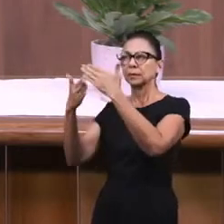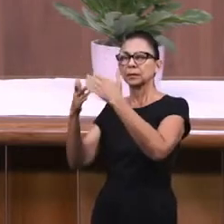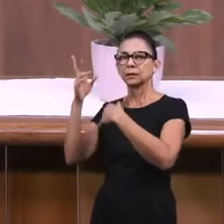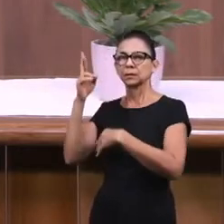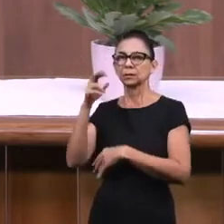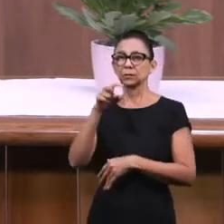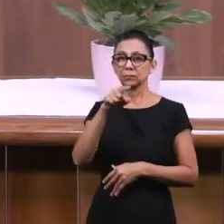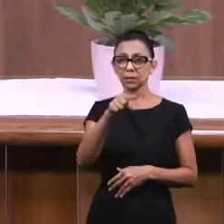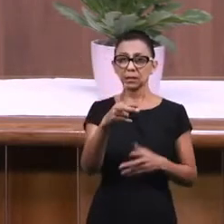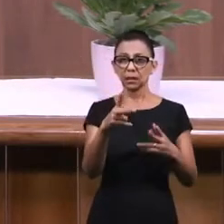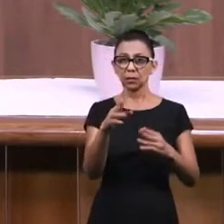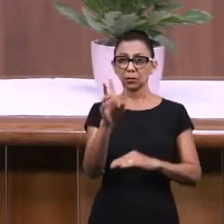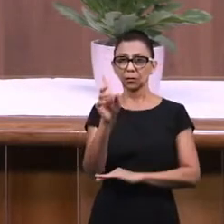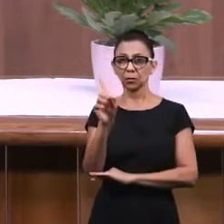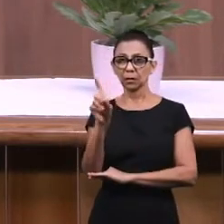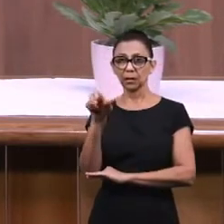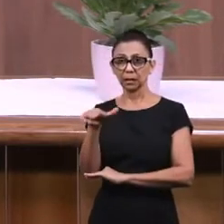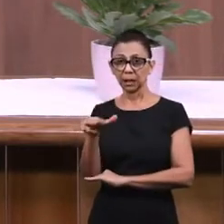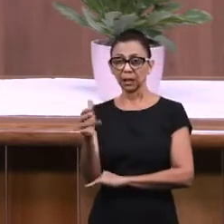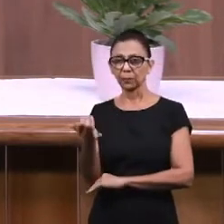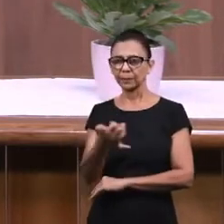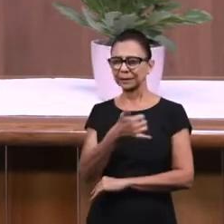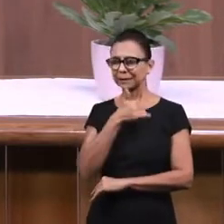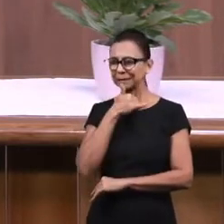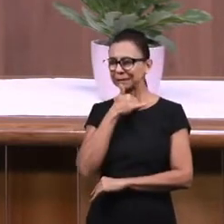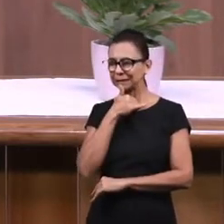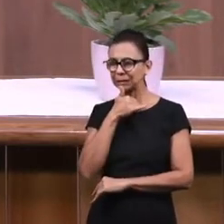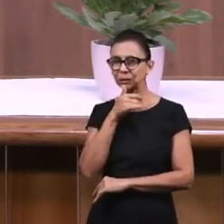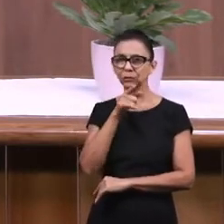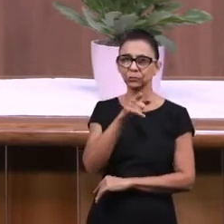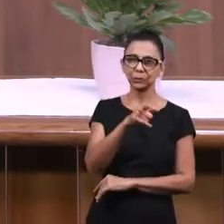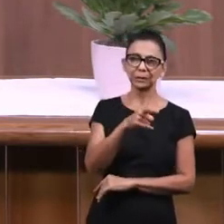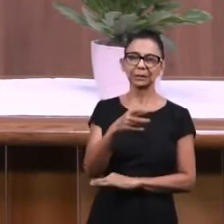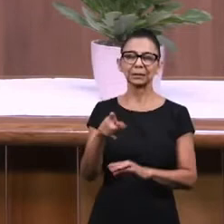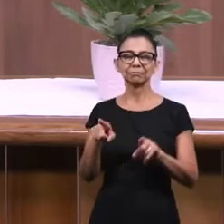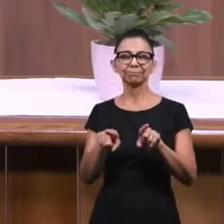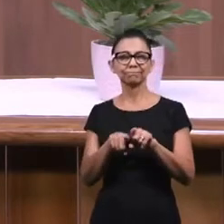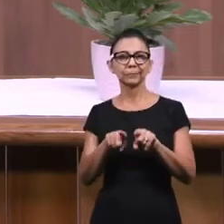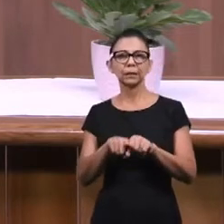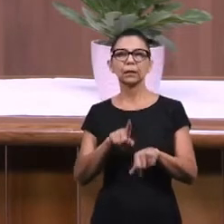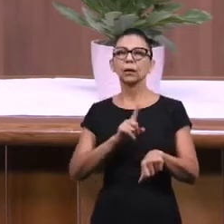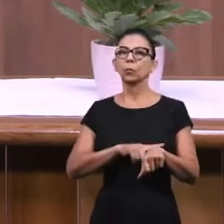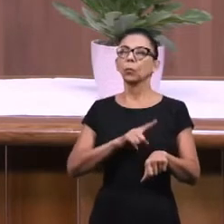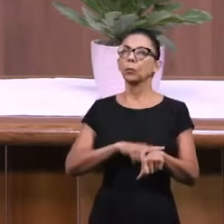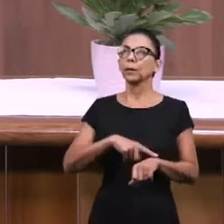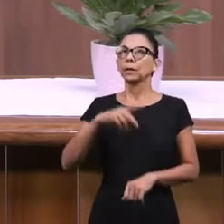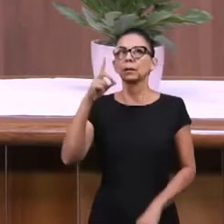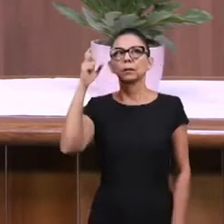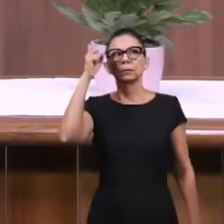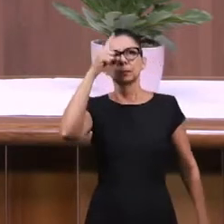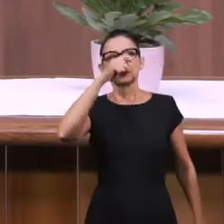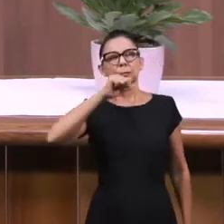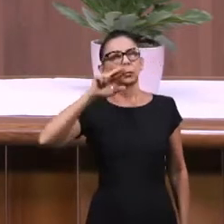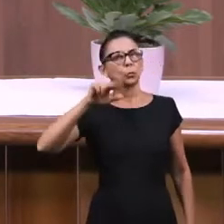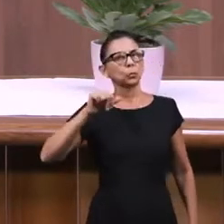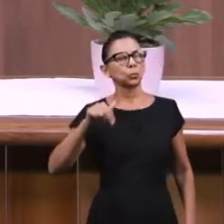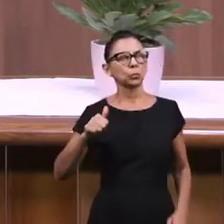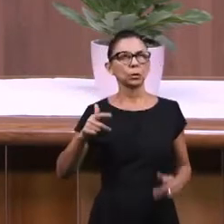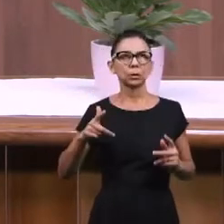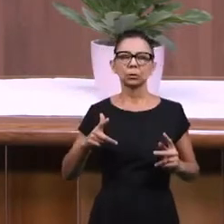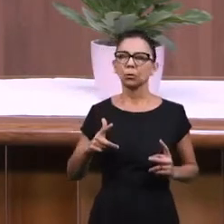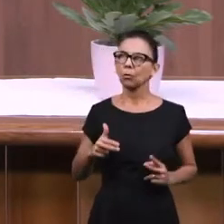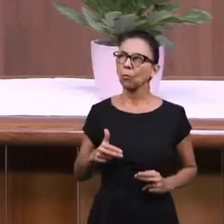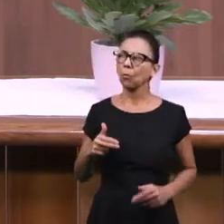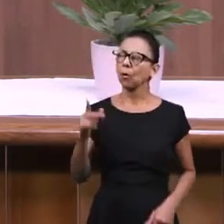prayer allows us to reach the Lord. If you live like Daniel, sadly and in anguish, in a time where you are